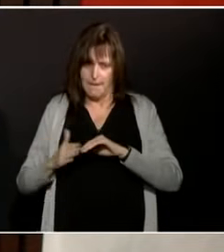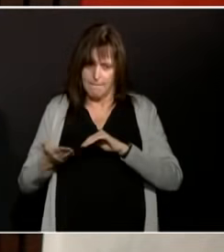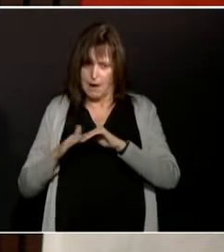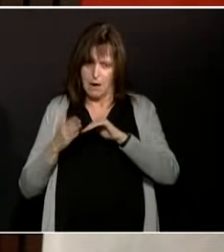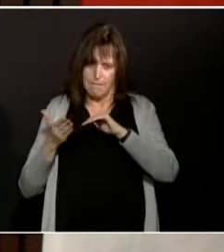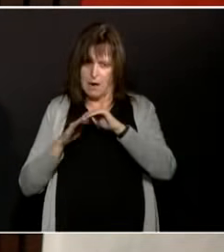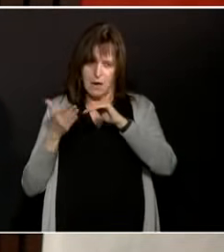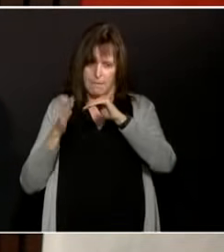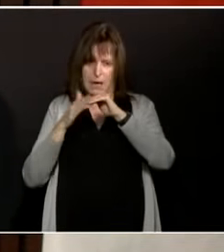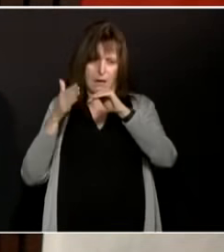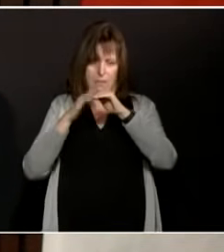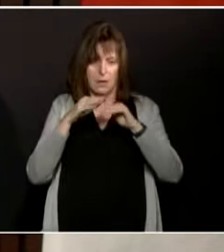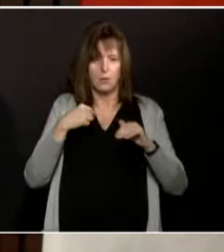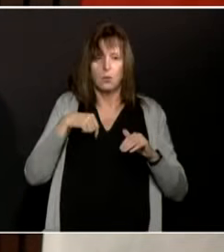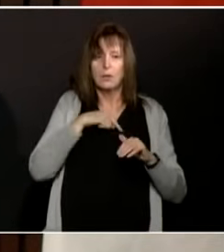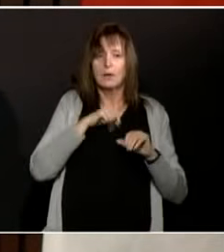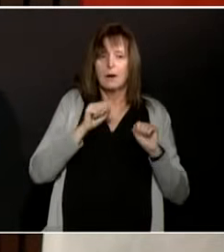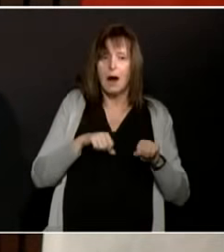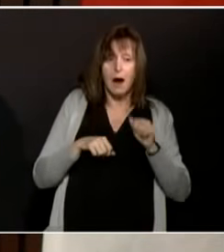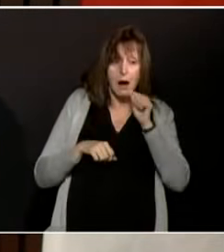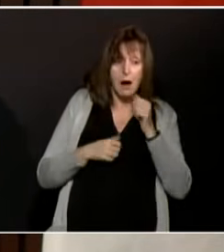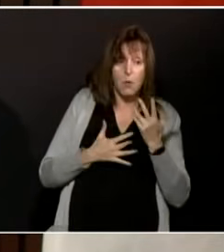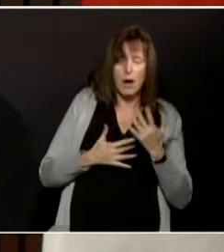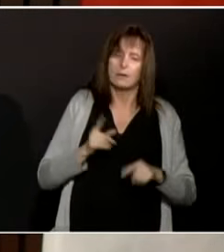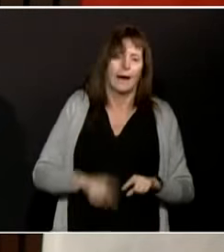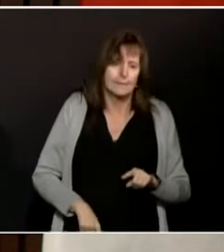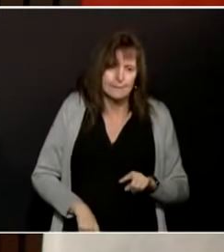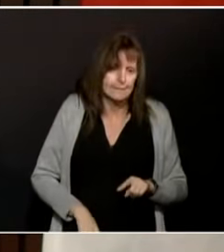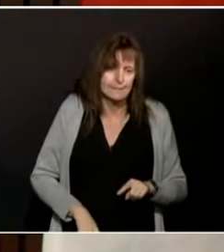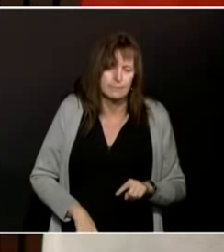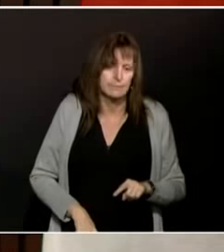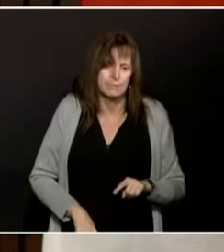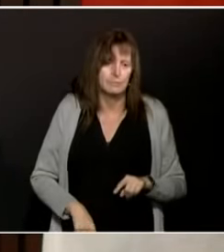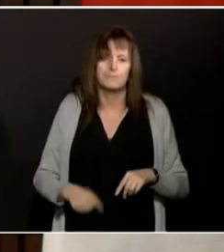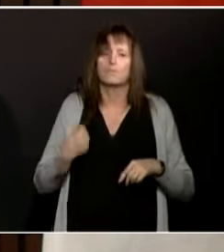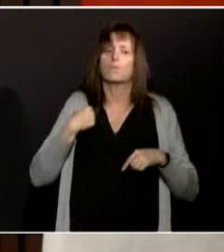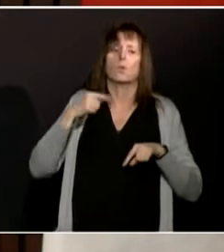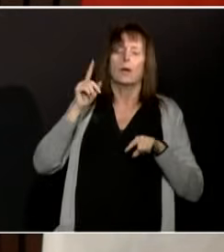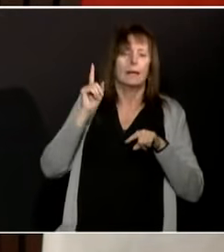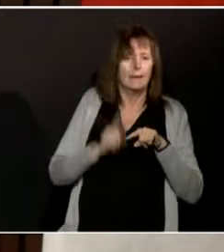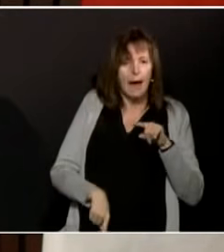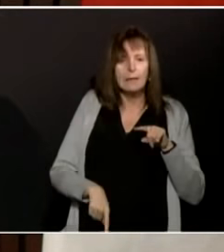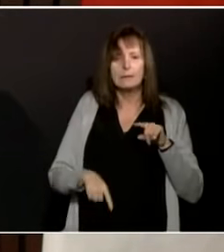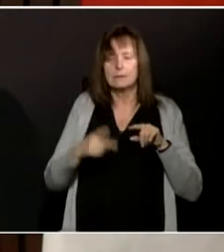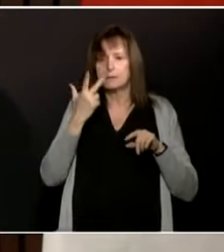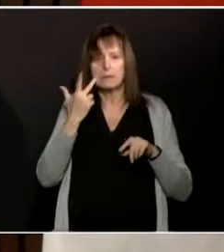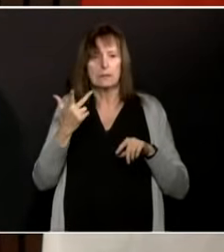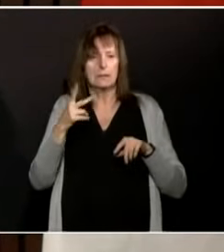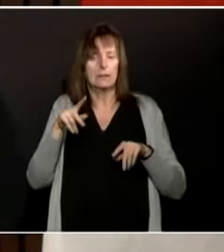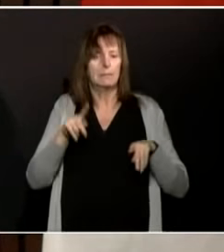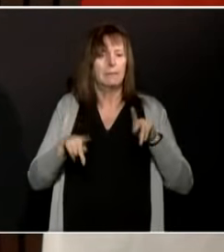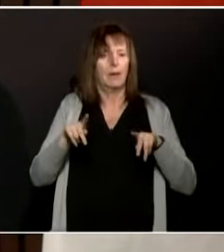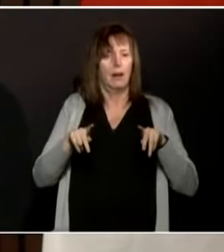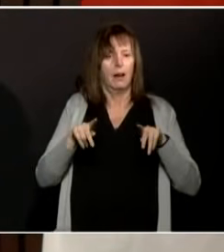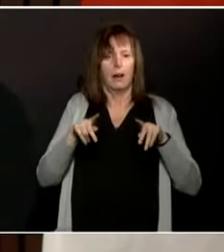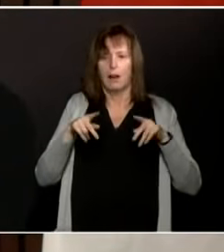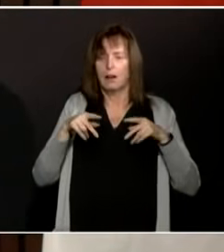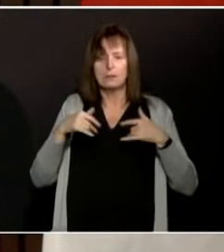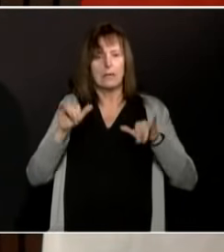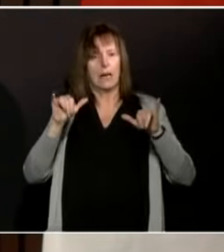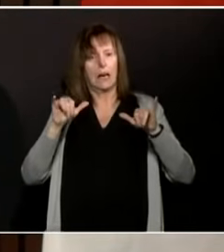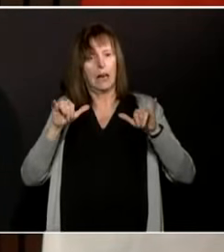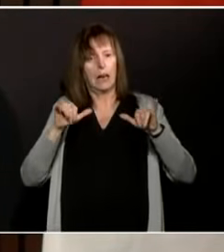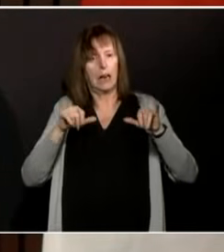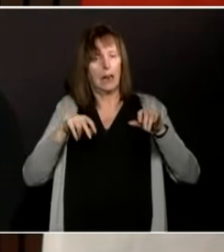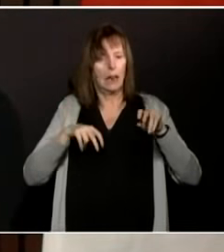than they've had so far. We've not seen that precipitous drop in mobility. You can see it coming down, but it has not been as sharp as in previous times.